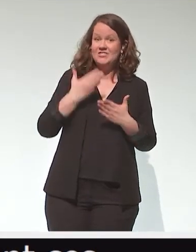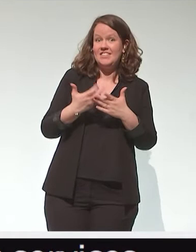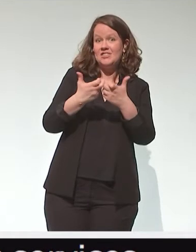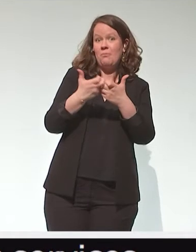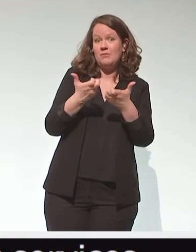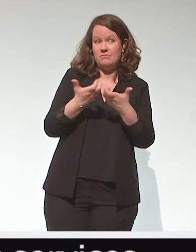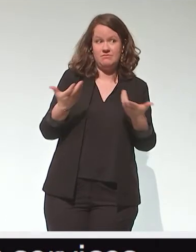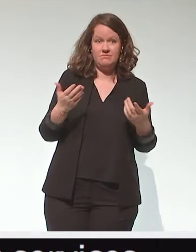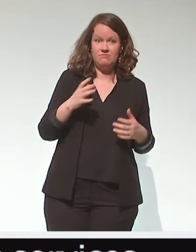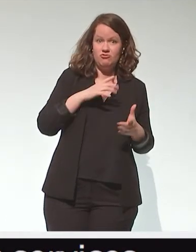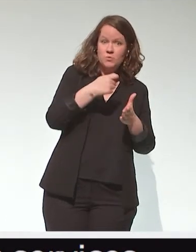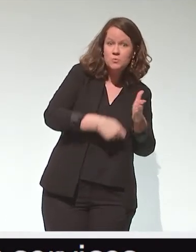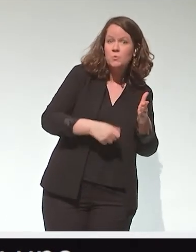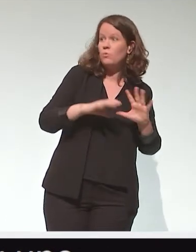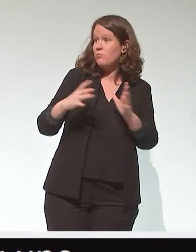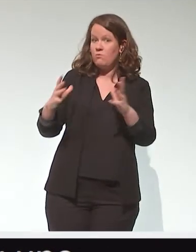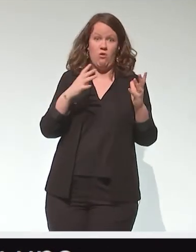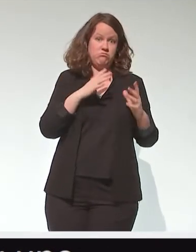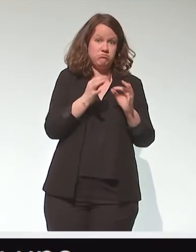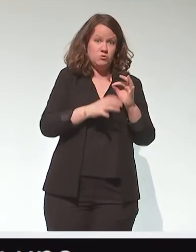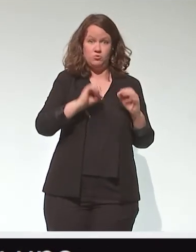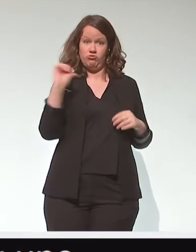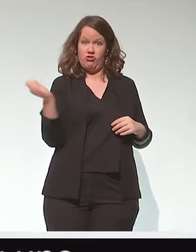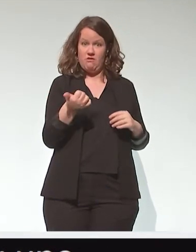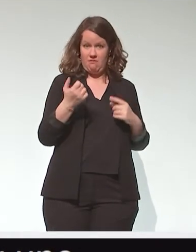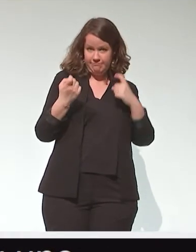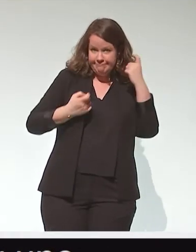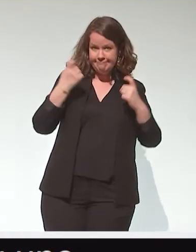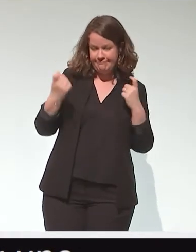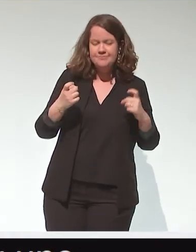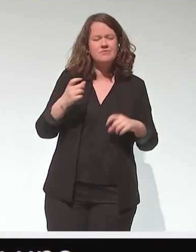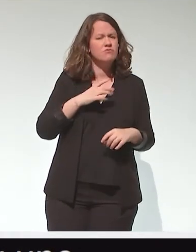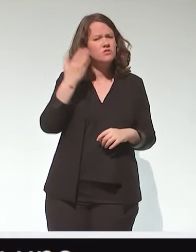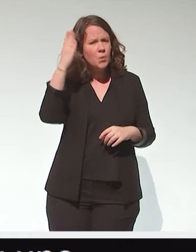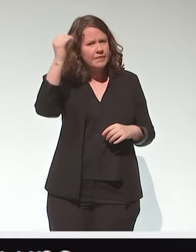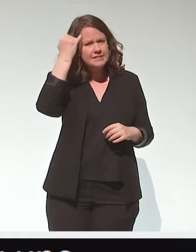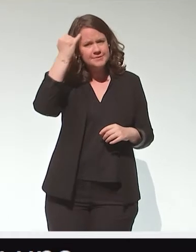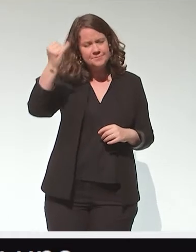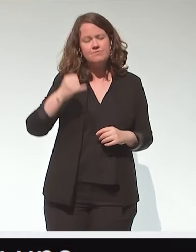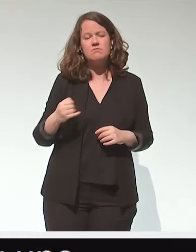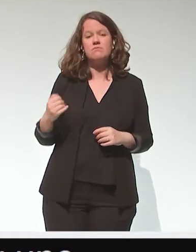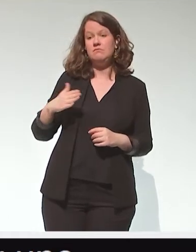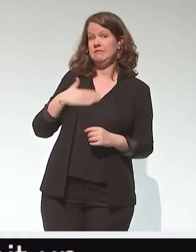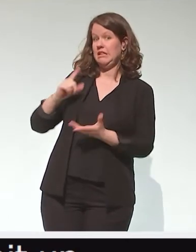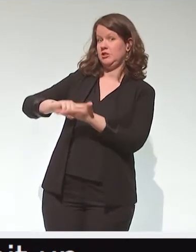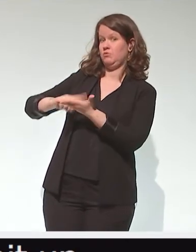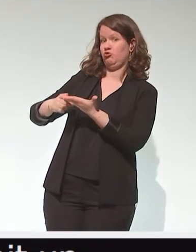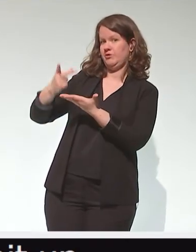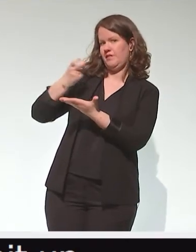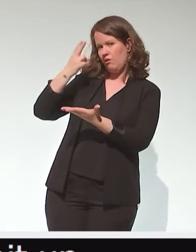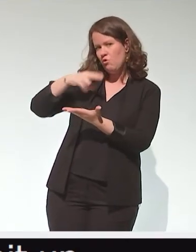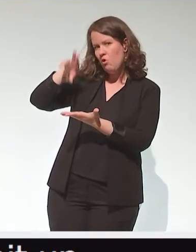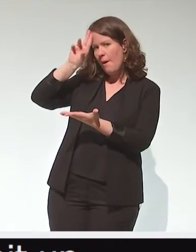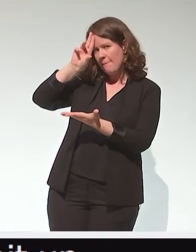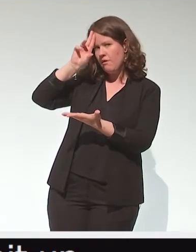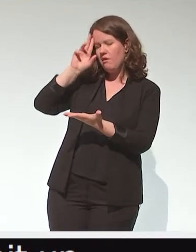through support by ESF funds. In the Czech Republic, within the Public Employment Service, we